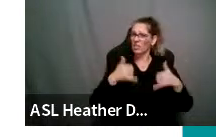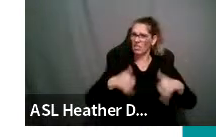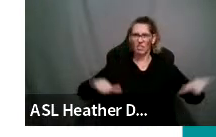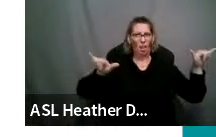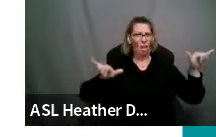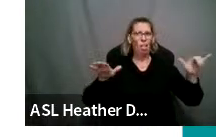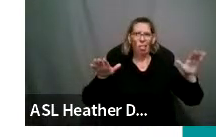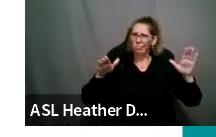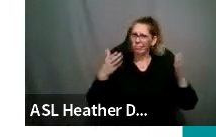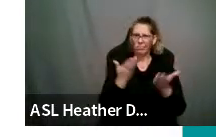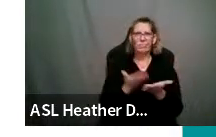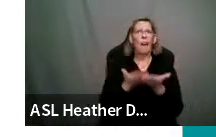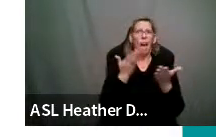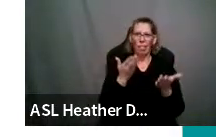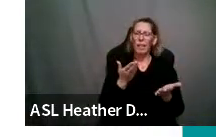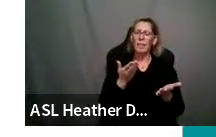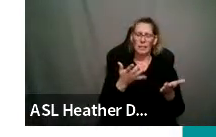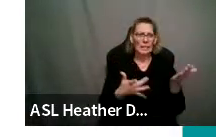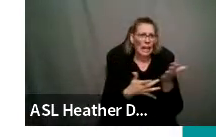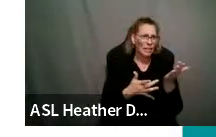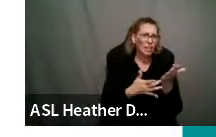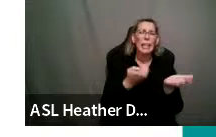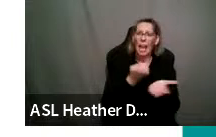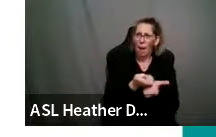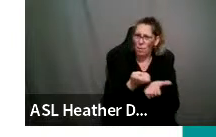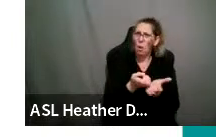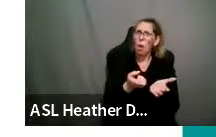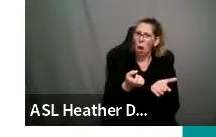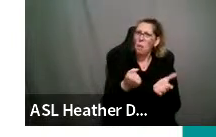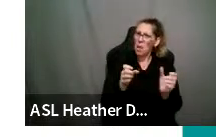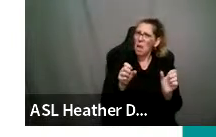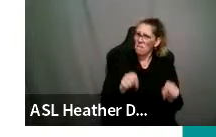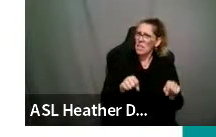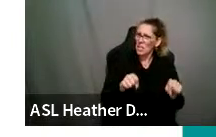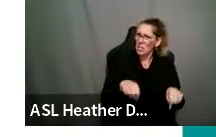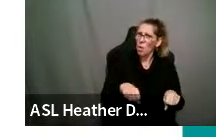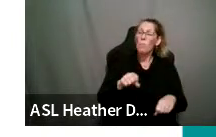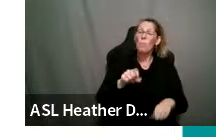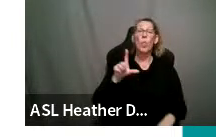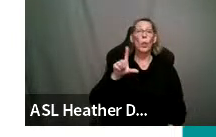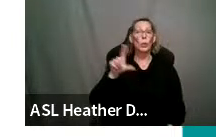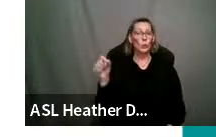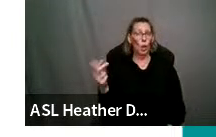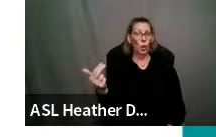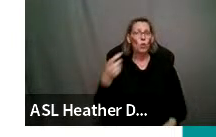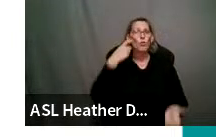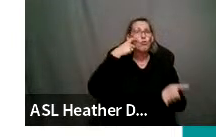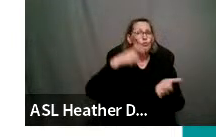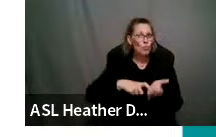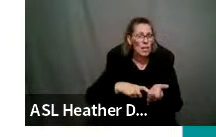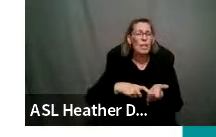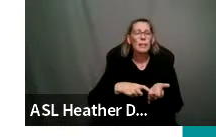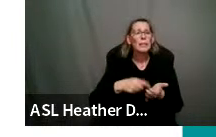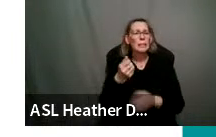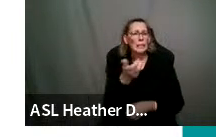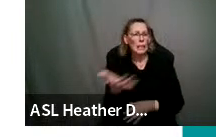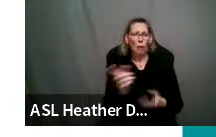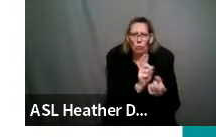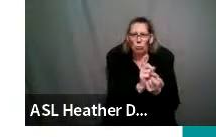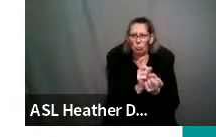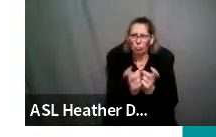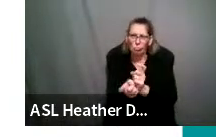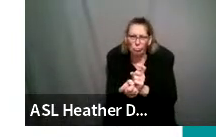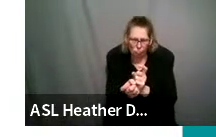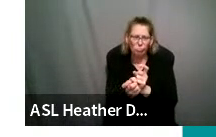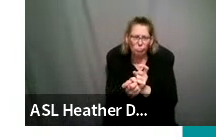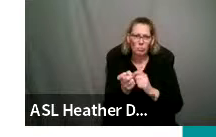remained technically and economically feasible. But since 2013, there was recognition that there were a number of changes within the program